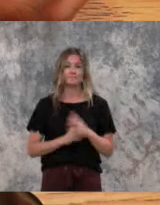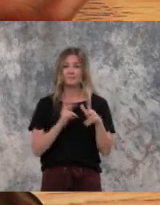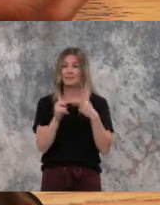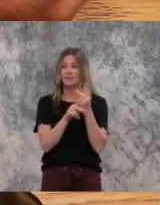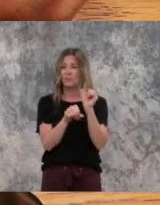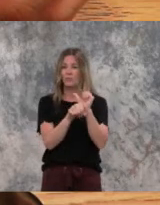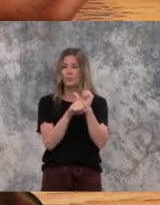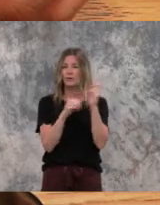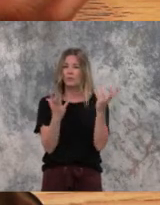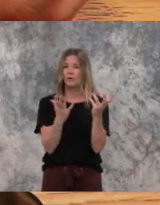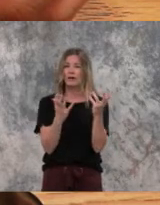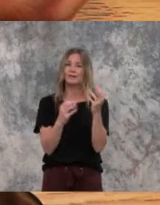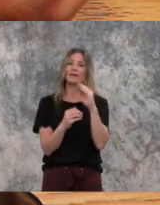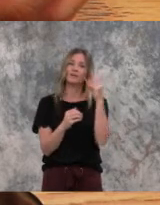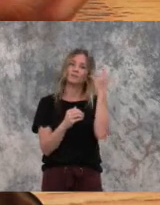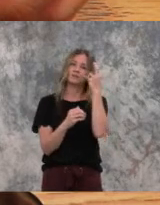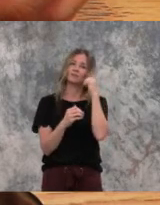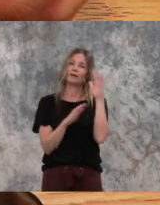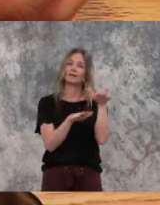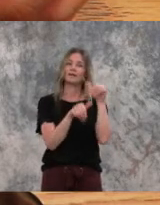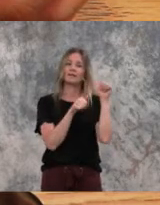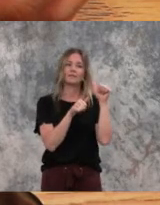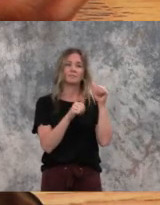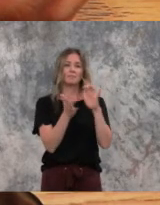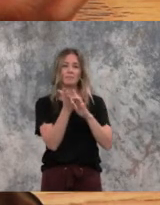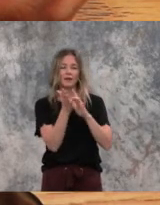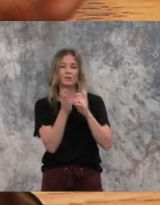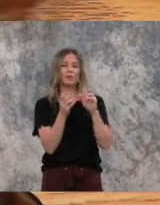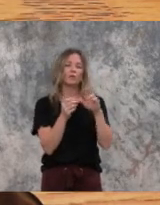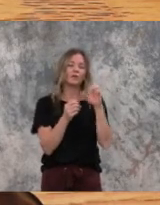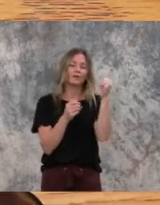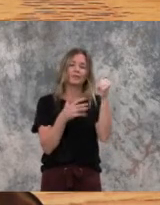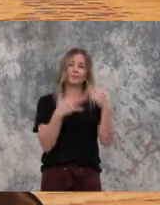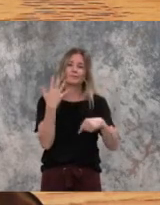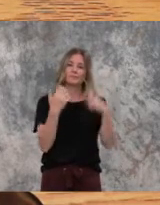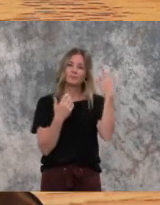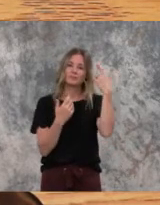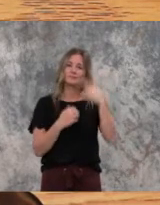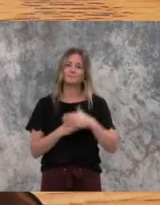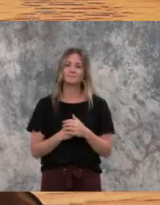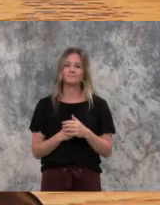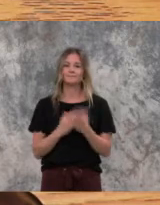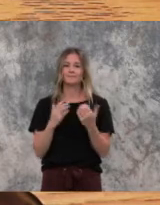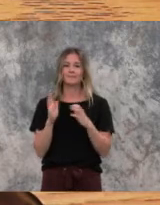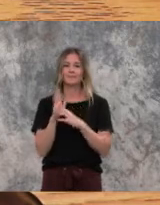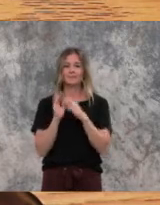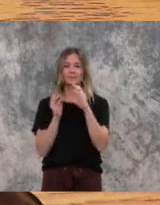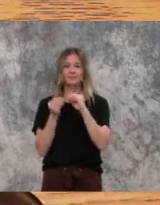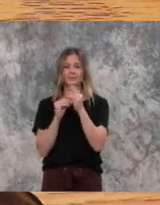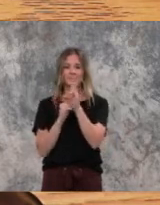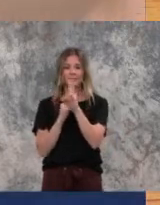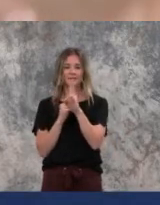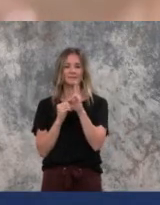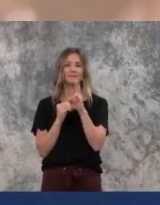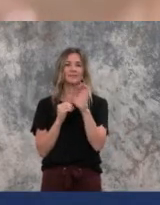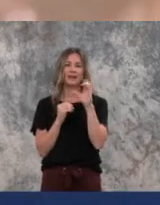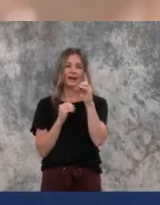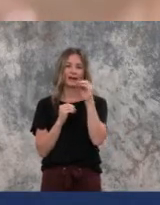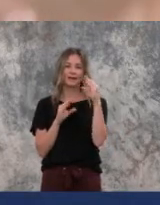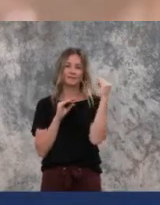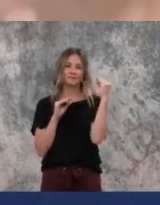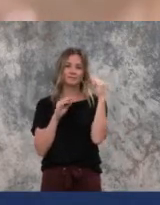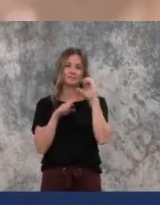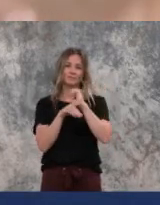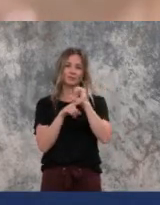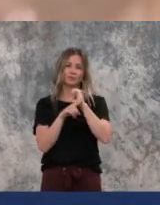of work was and the reason for leaving, whether it was medical or other. Section 7 is education and training